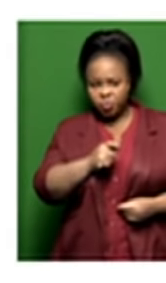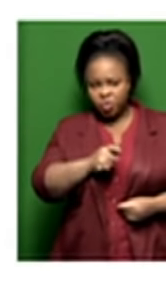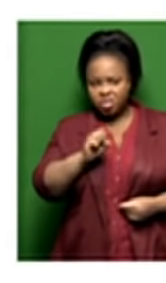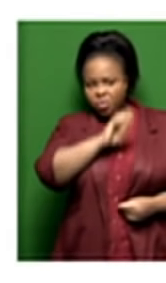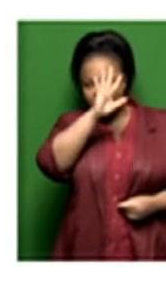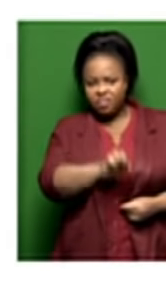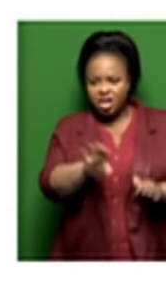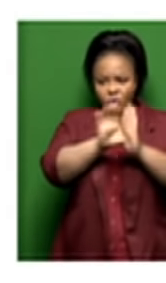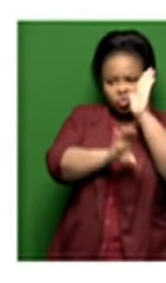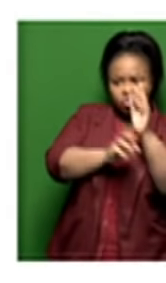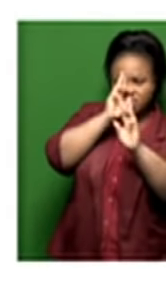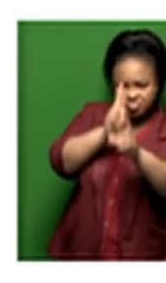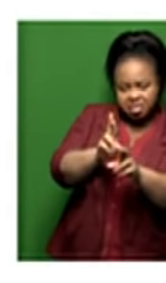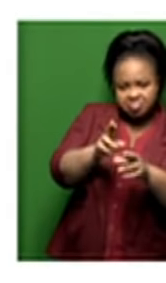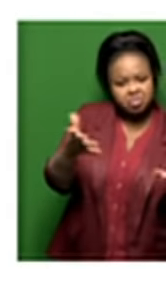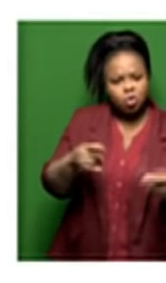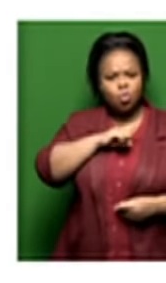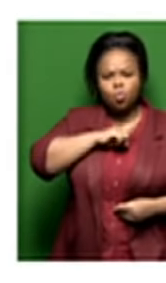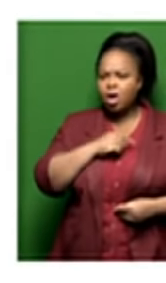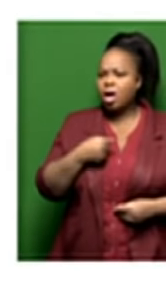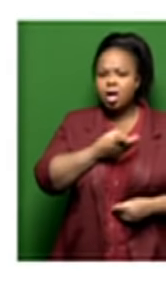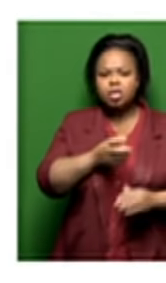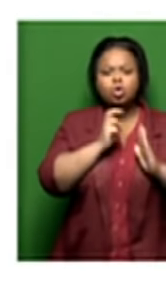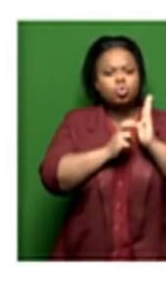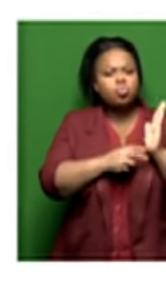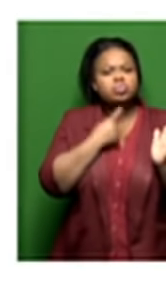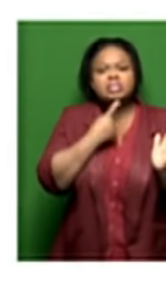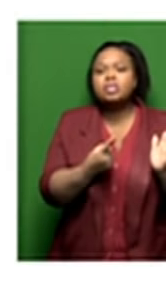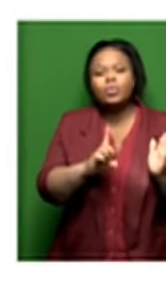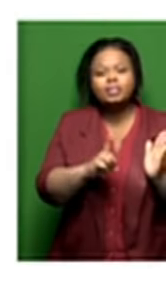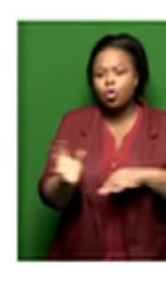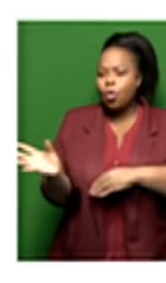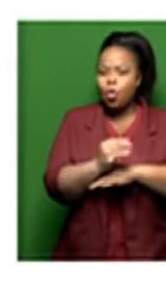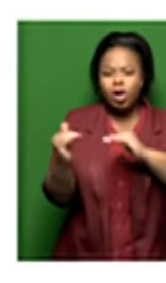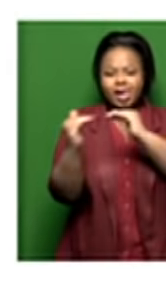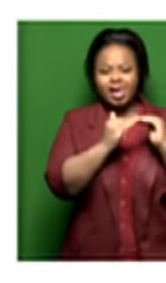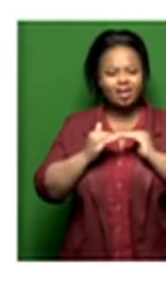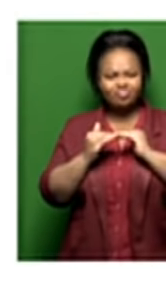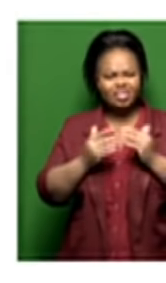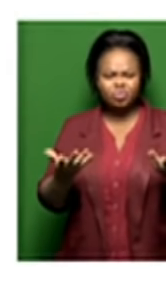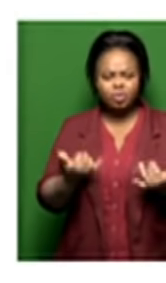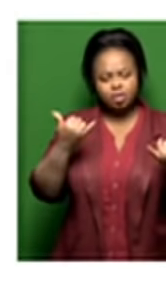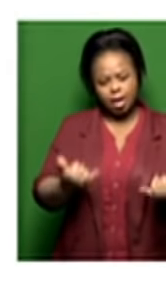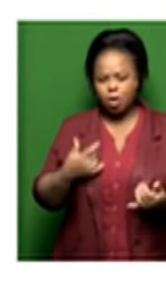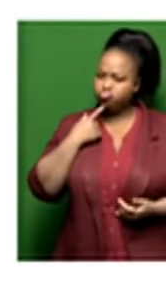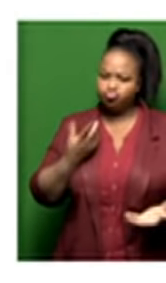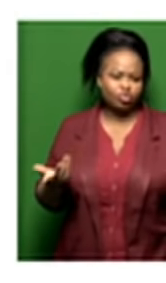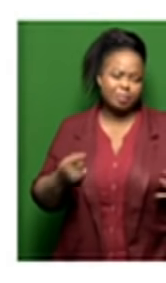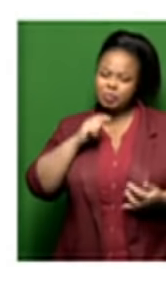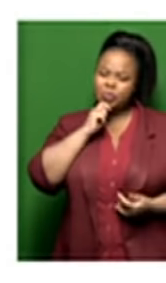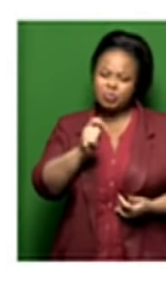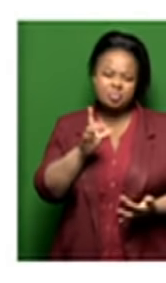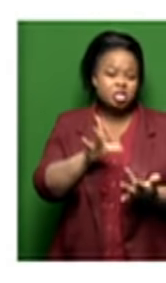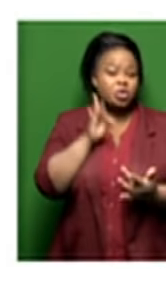law, the principle of the rule of law, that everyone is equal before the law. So it has gotten to the point where there was no other